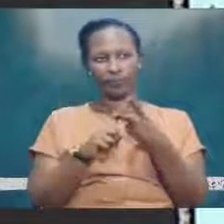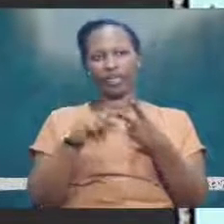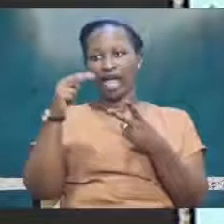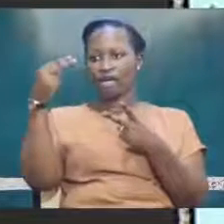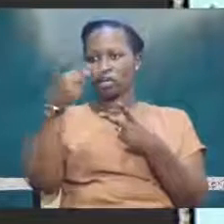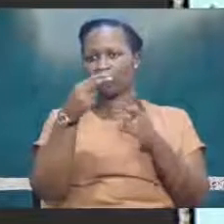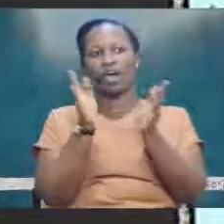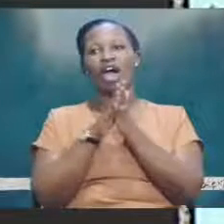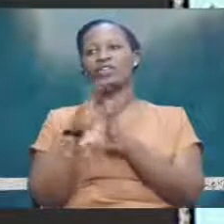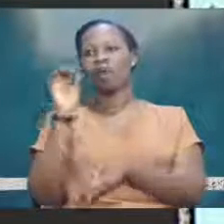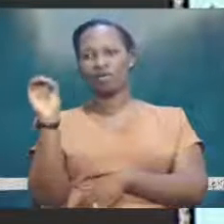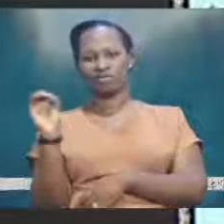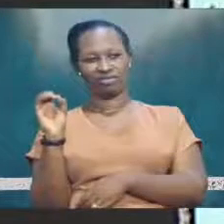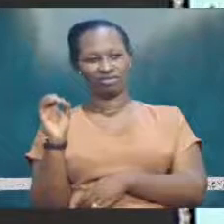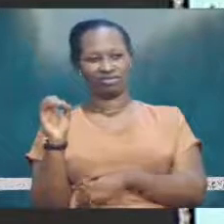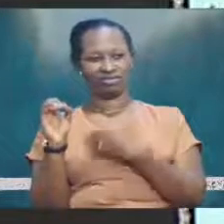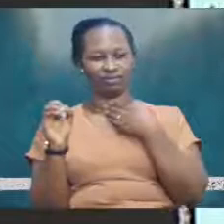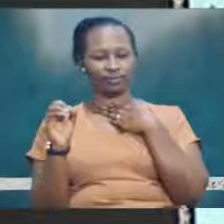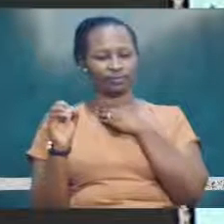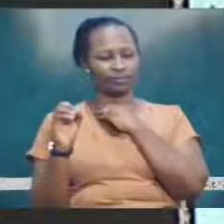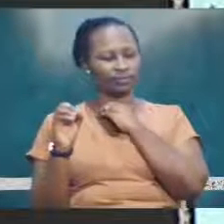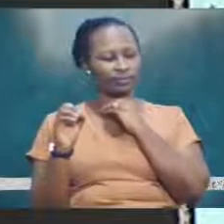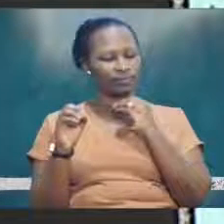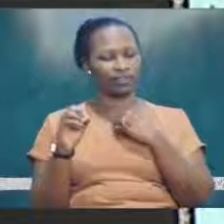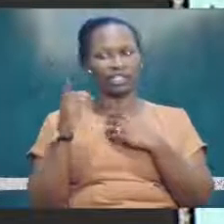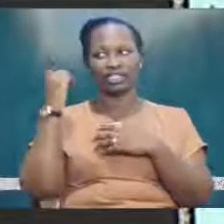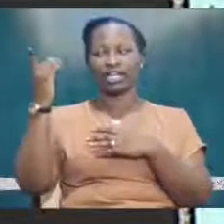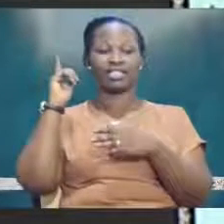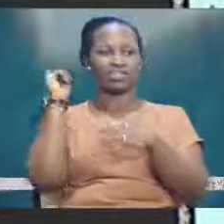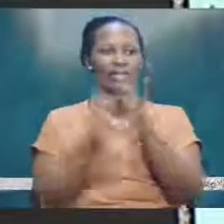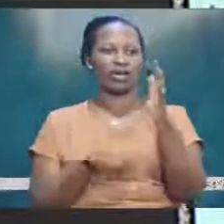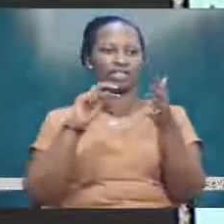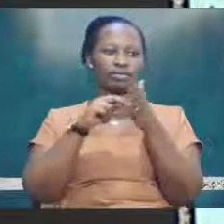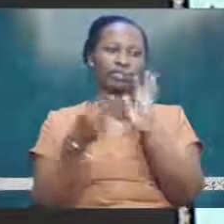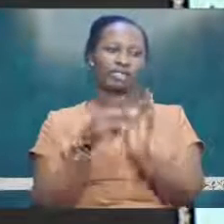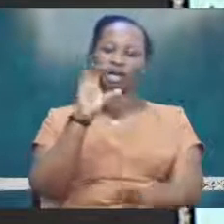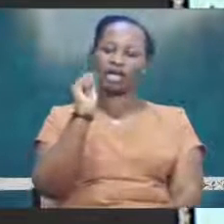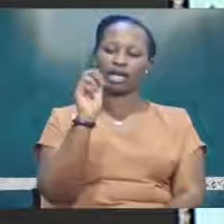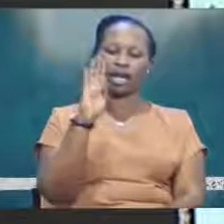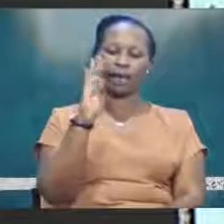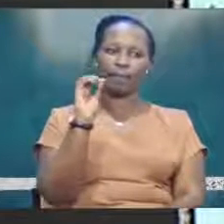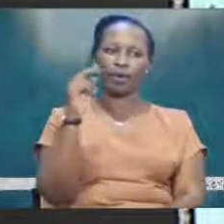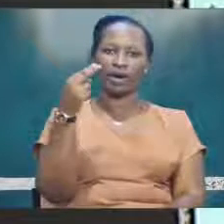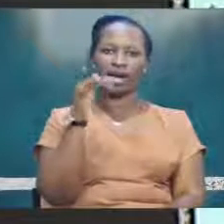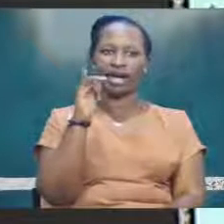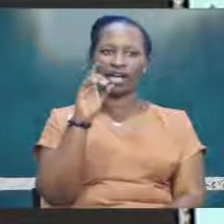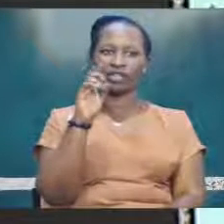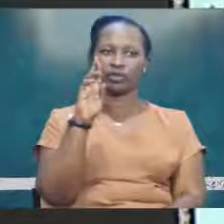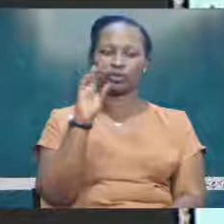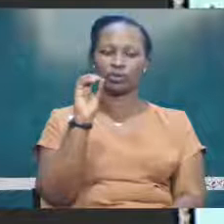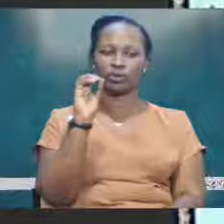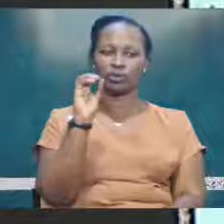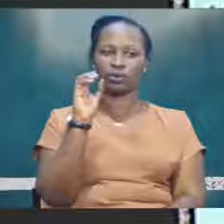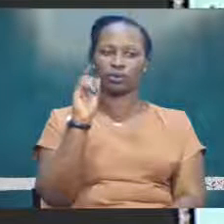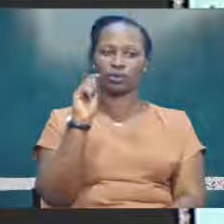oxygen. So that is what it means that carbohydrates are made up of carbon, hydrogen,